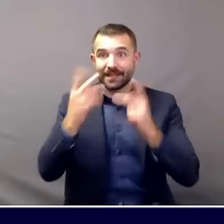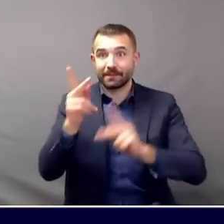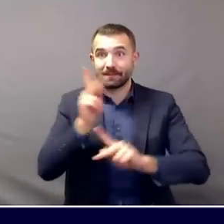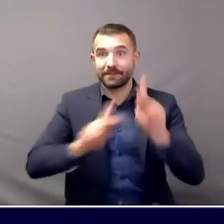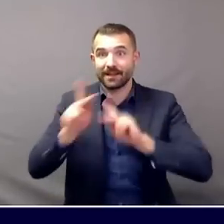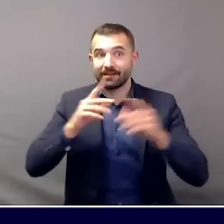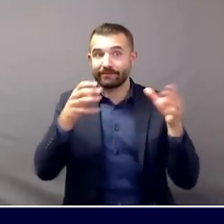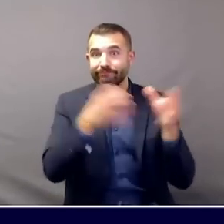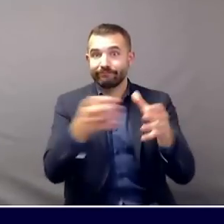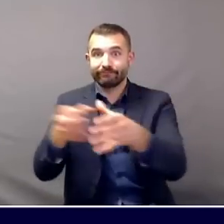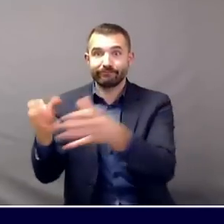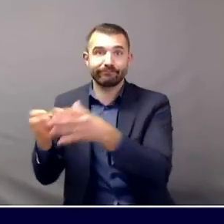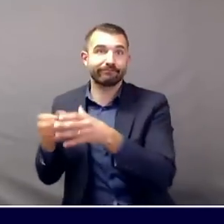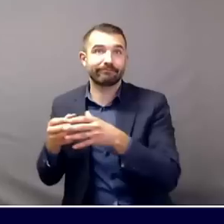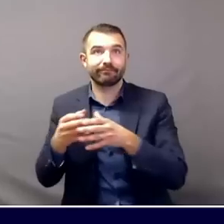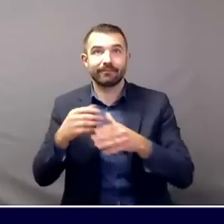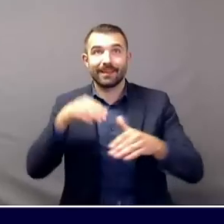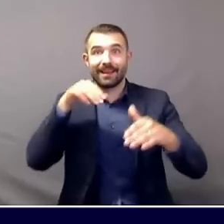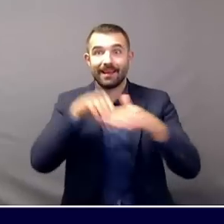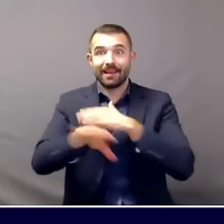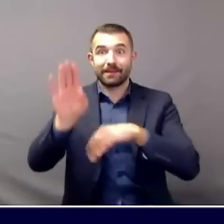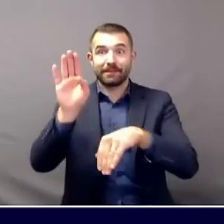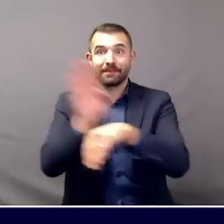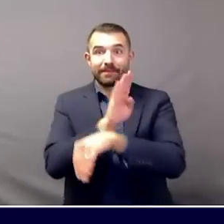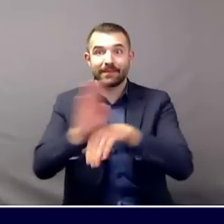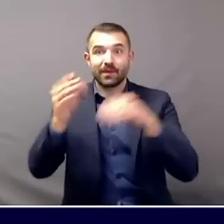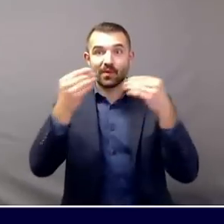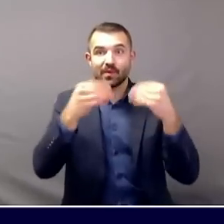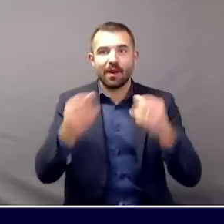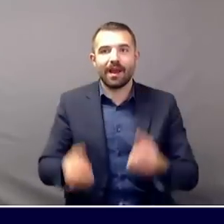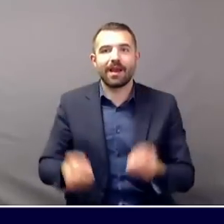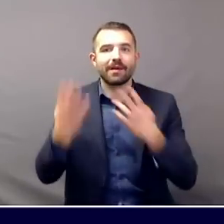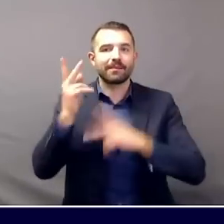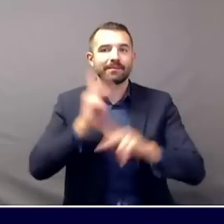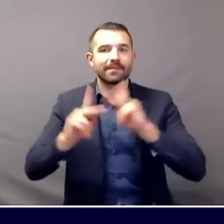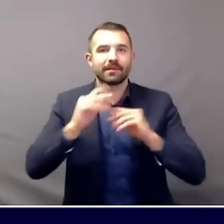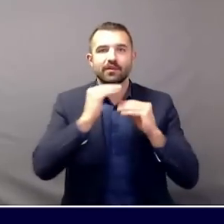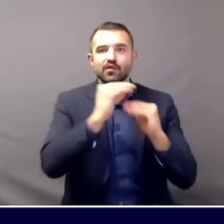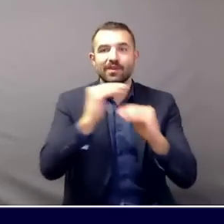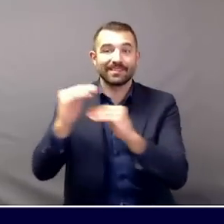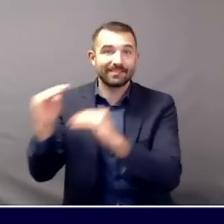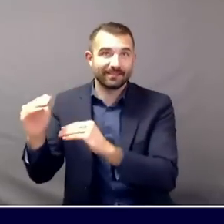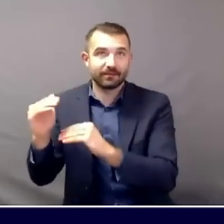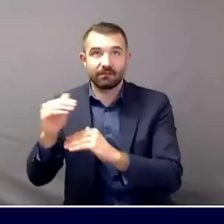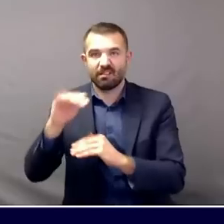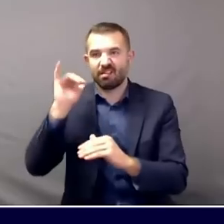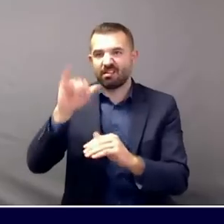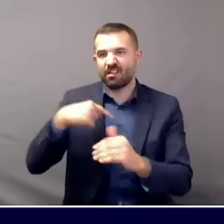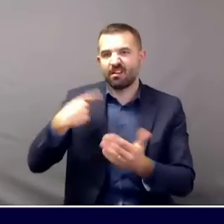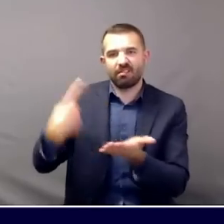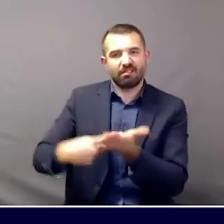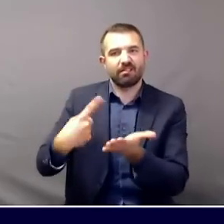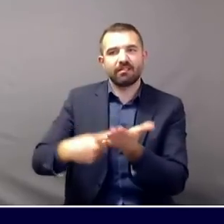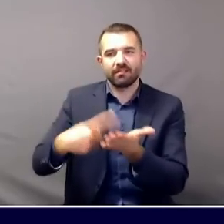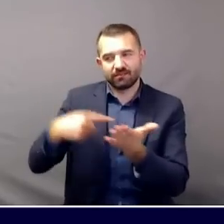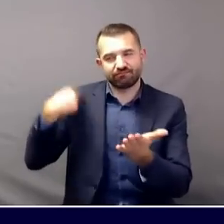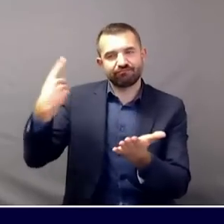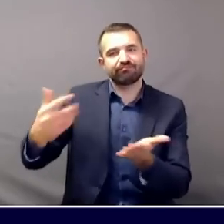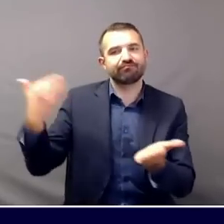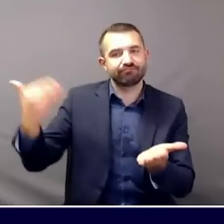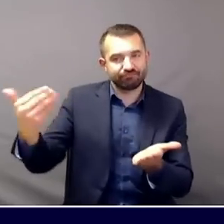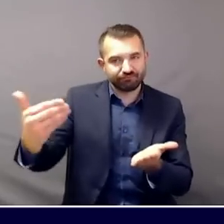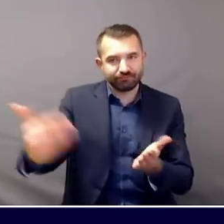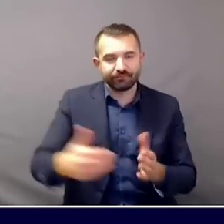capacity limits in businesses of all sorts is something that's always being taught. We're always talking about business